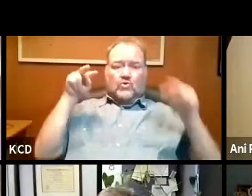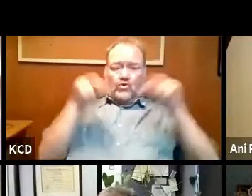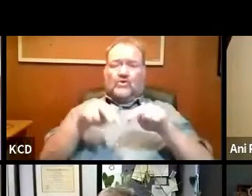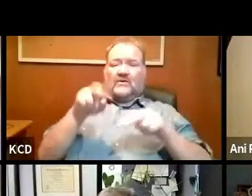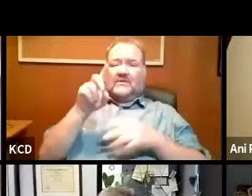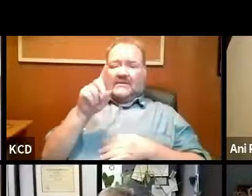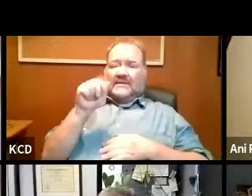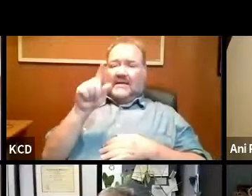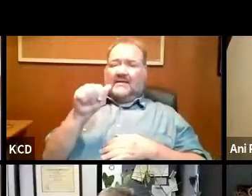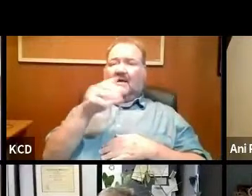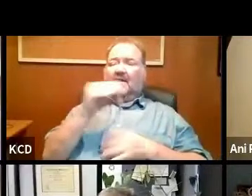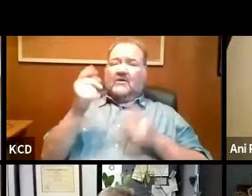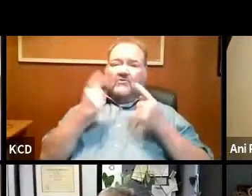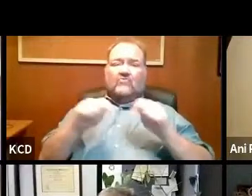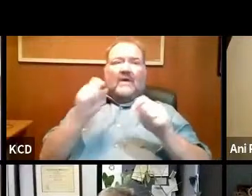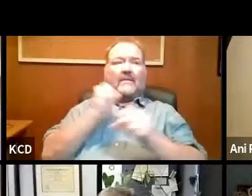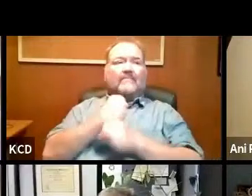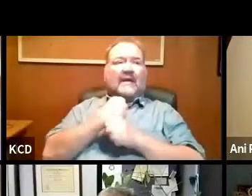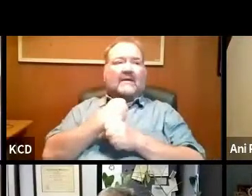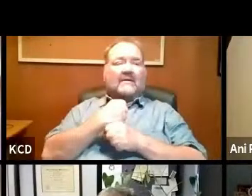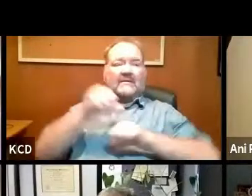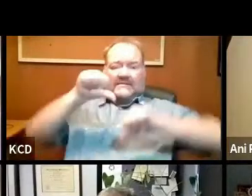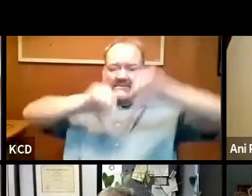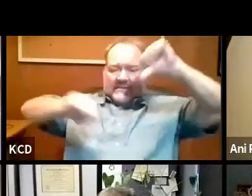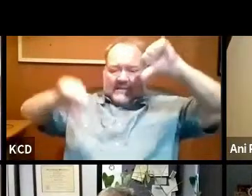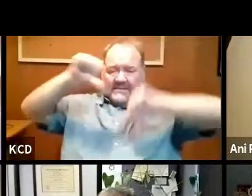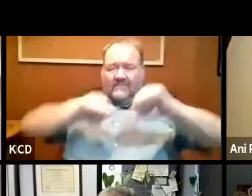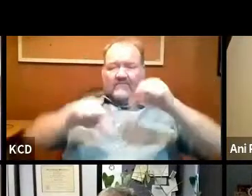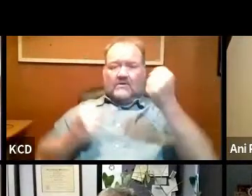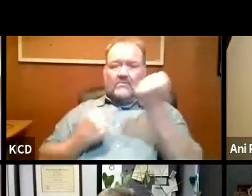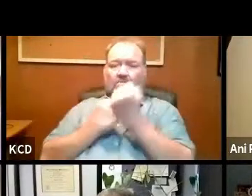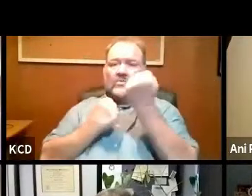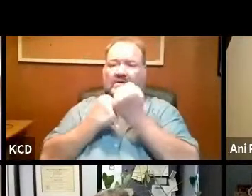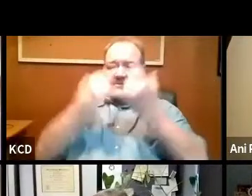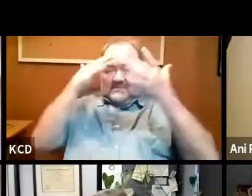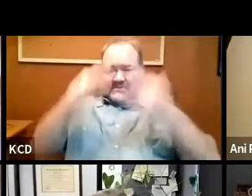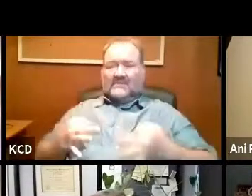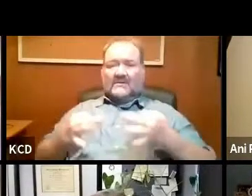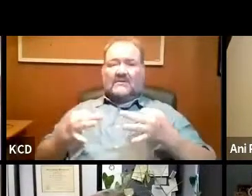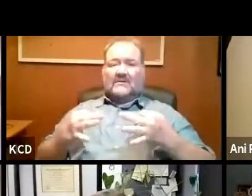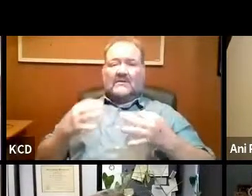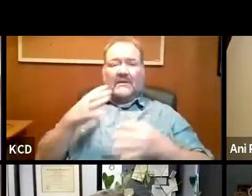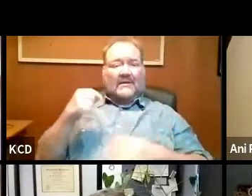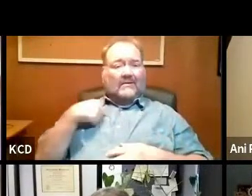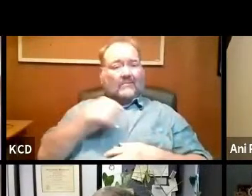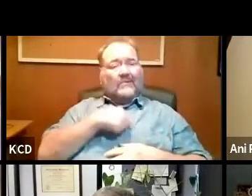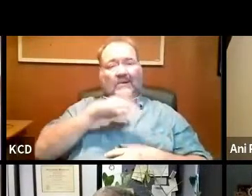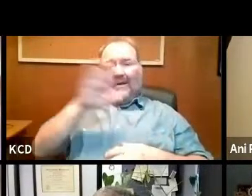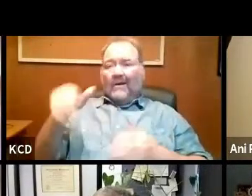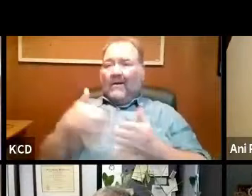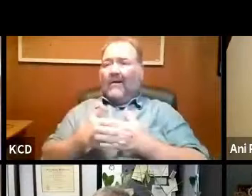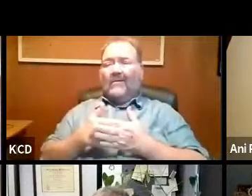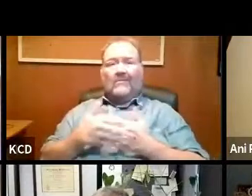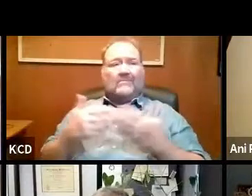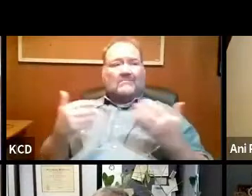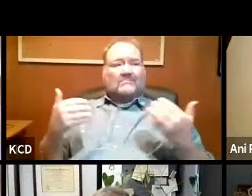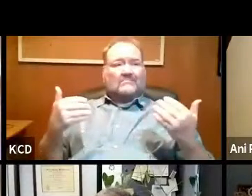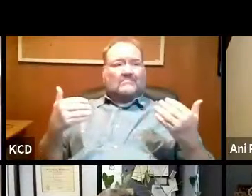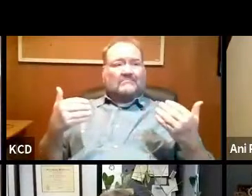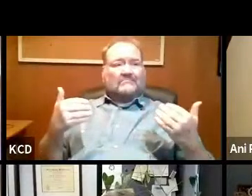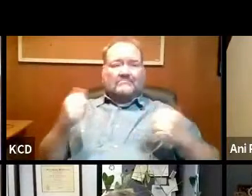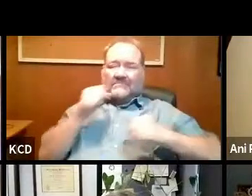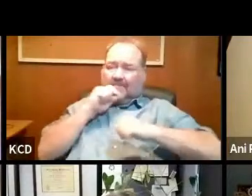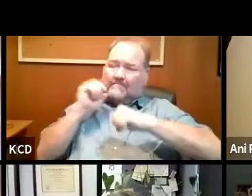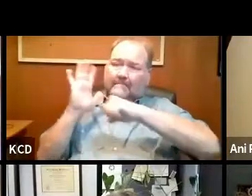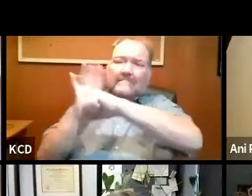data and try to make these scientifically driven decisions. And I think we're all committed to do the best we can with